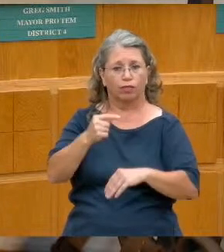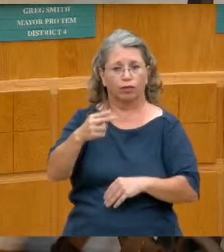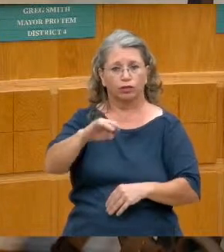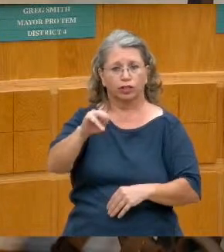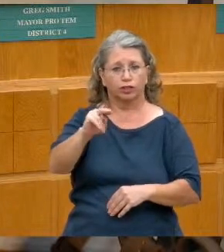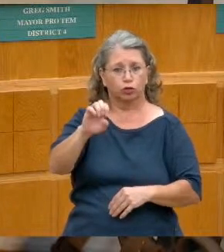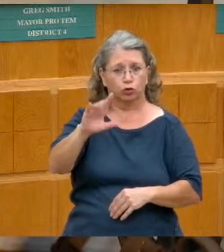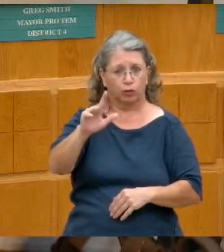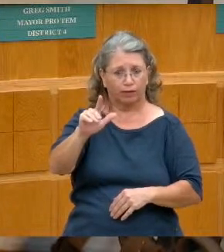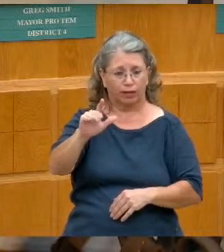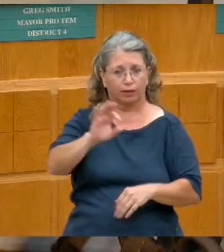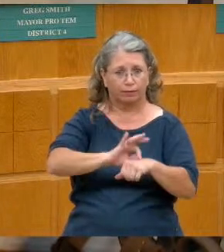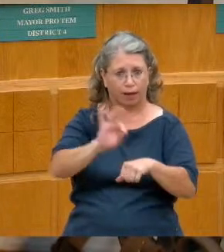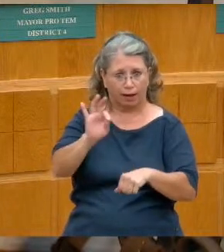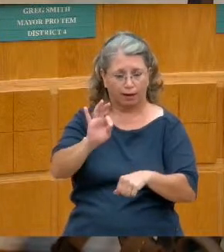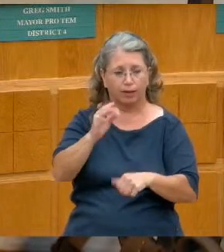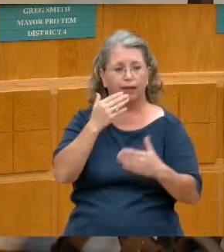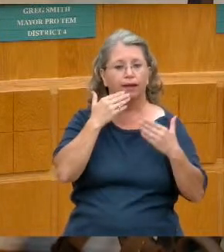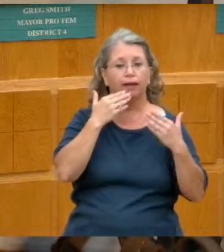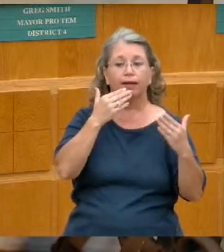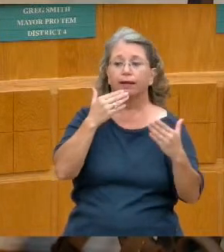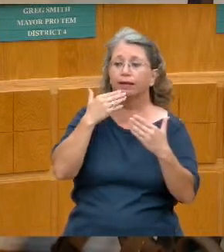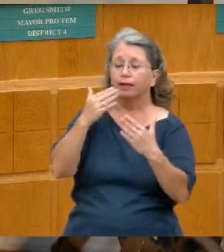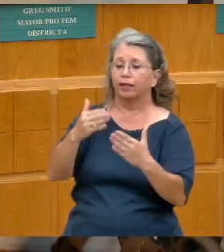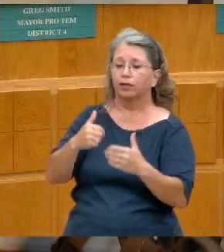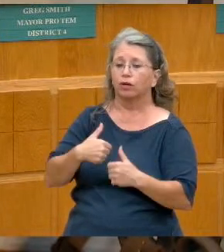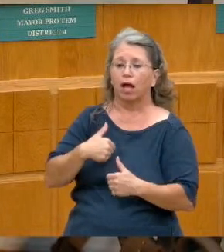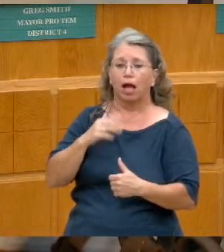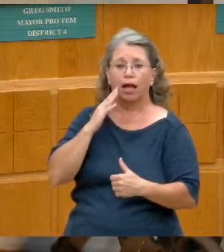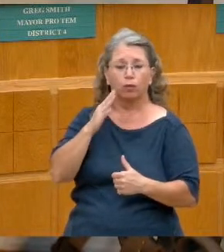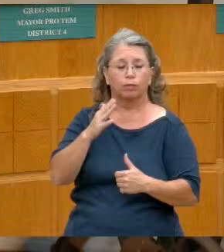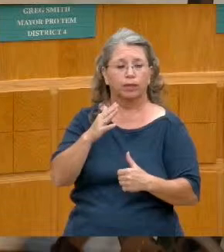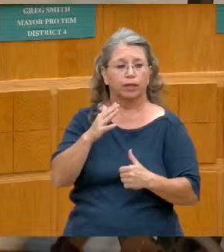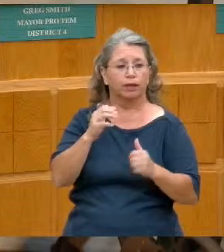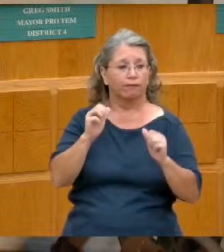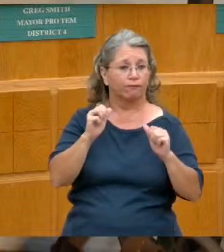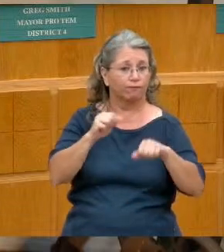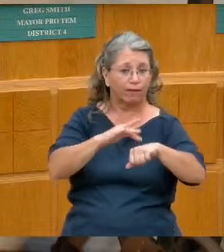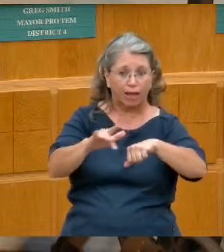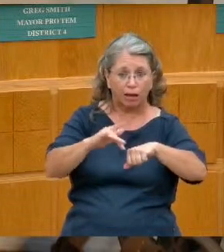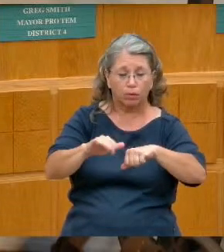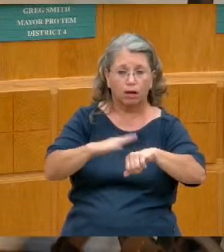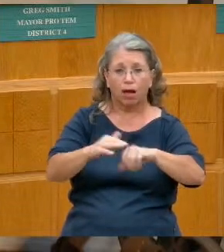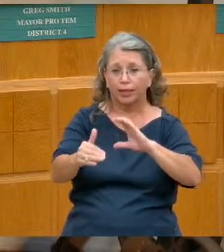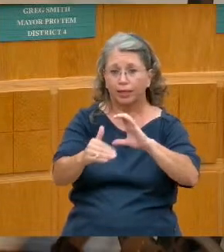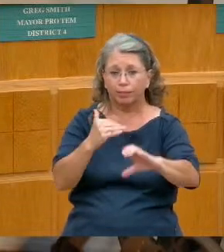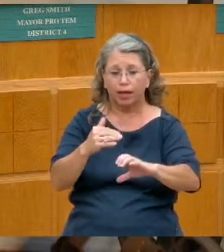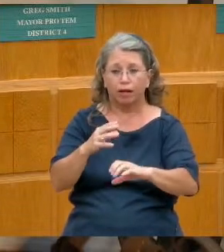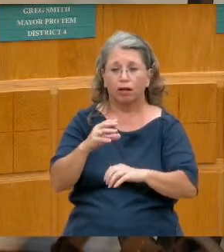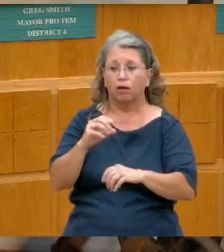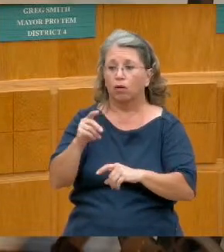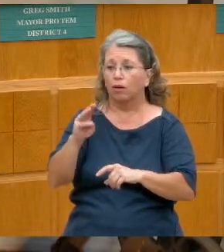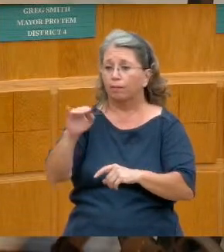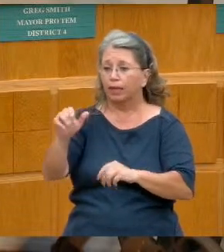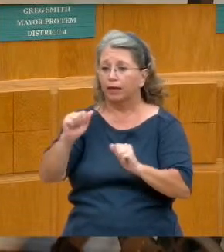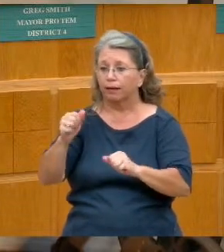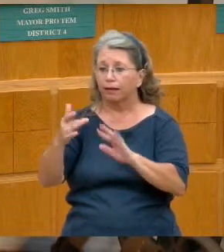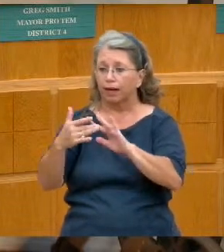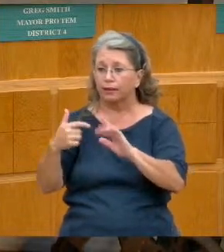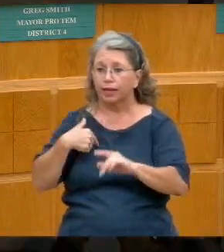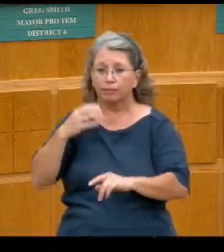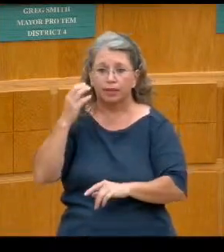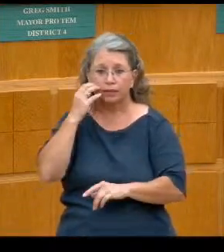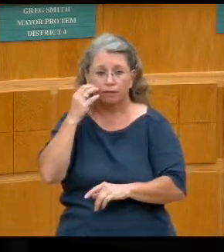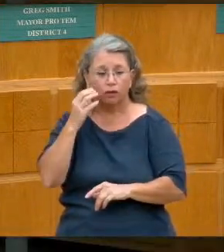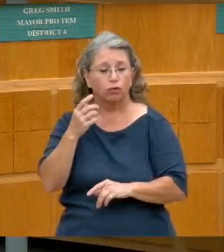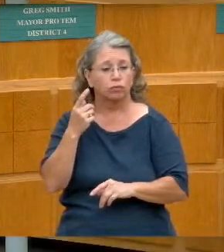a.m. Thank you, and I'll be available on email or on my cellular for the media to ask questions.